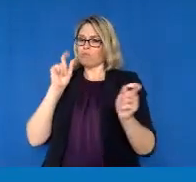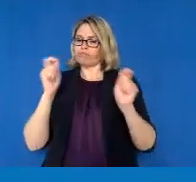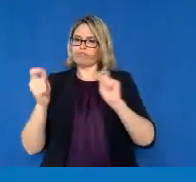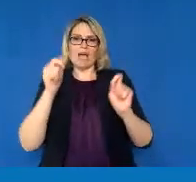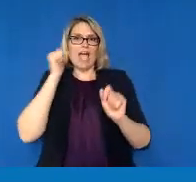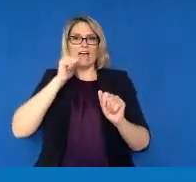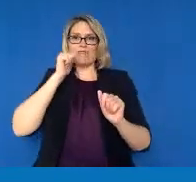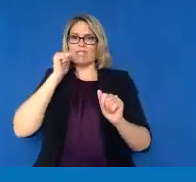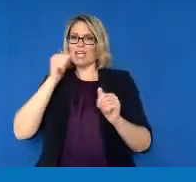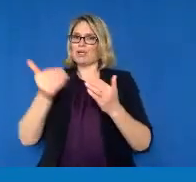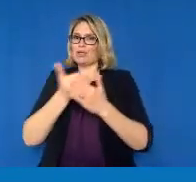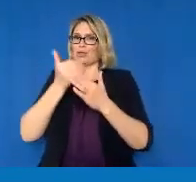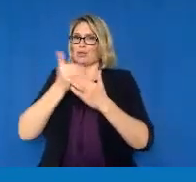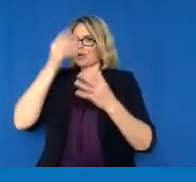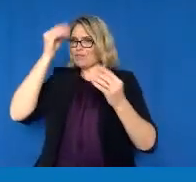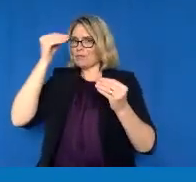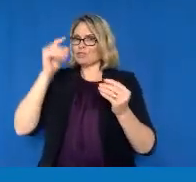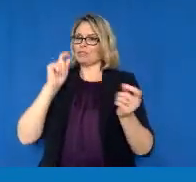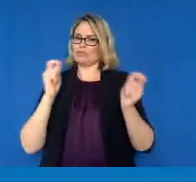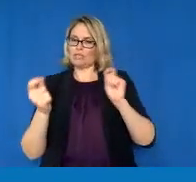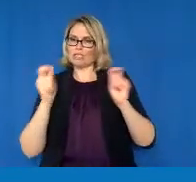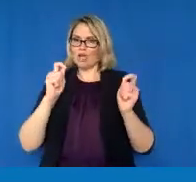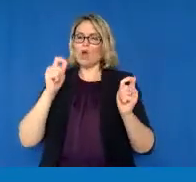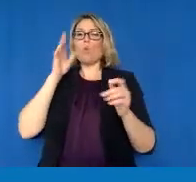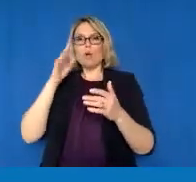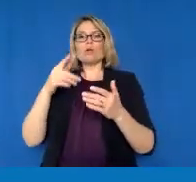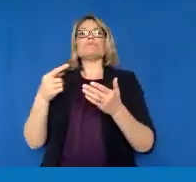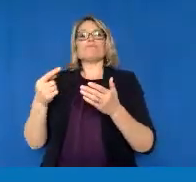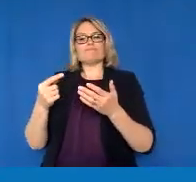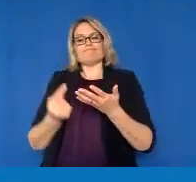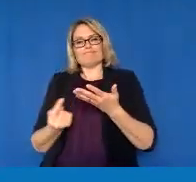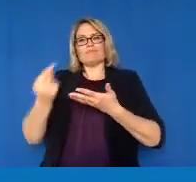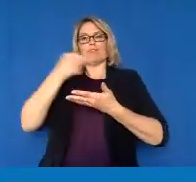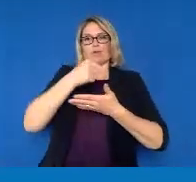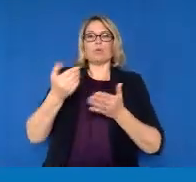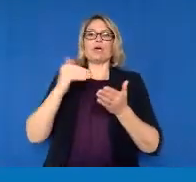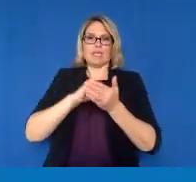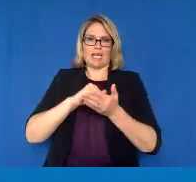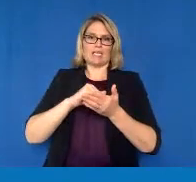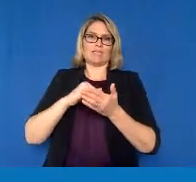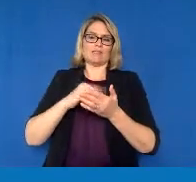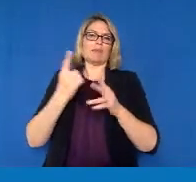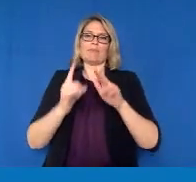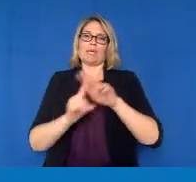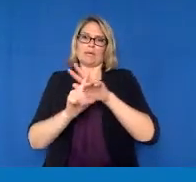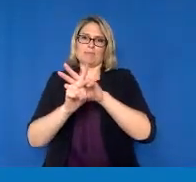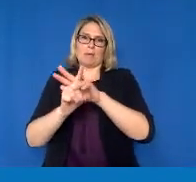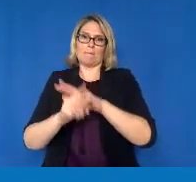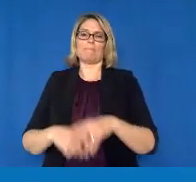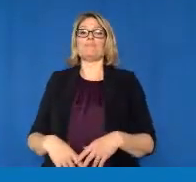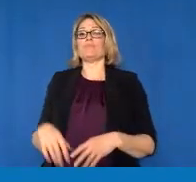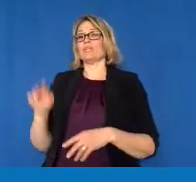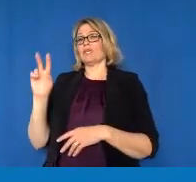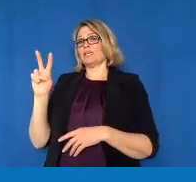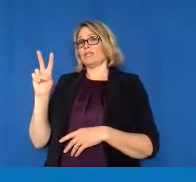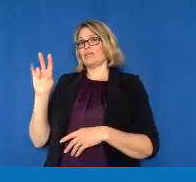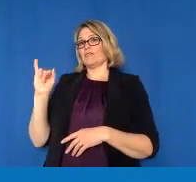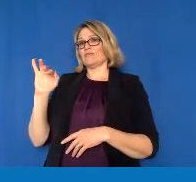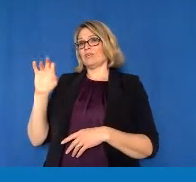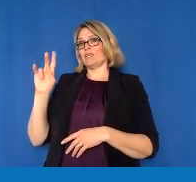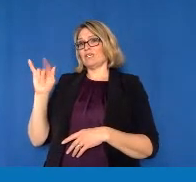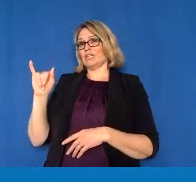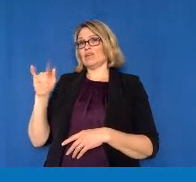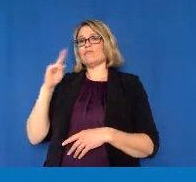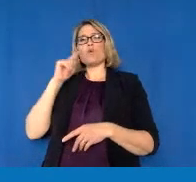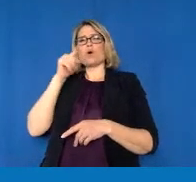review our approaches and policies. Thank you, Mr. Brown. Vicki Hogarth, CHCO. Thank you, Bruce. My question is for Dr.